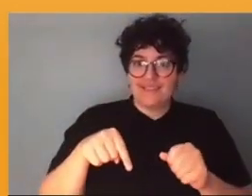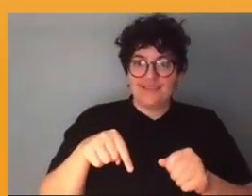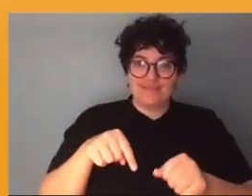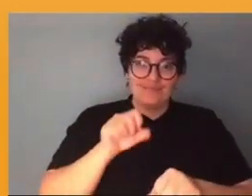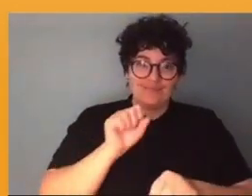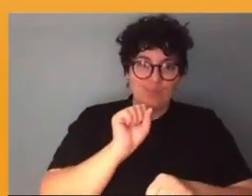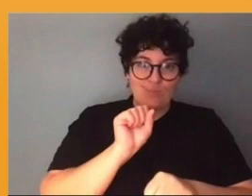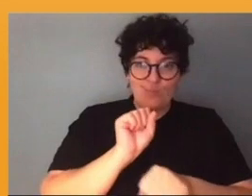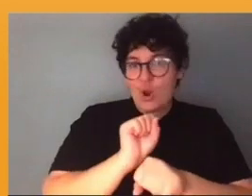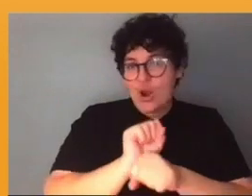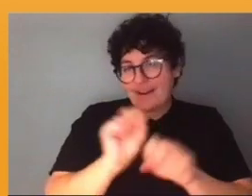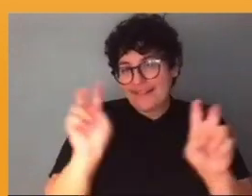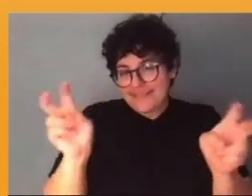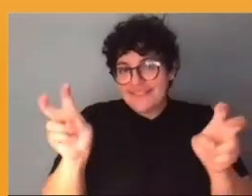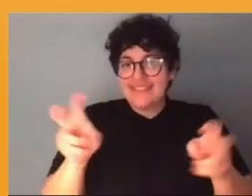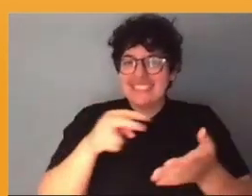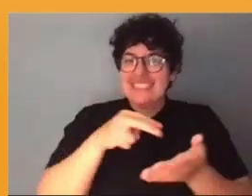dancing,